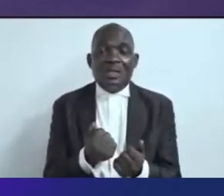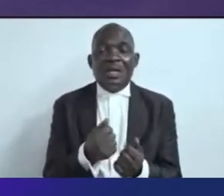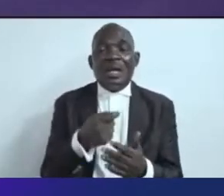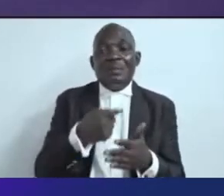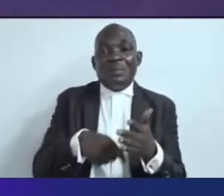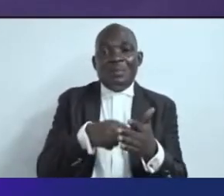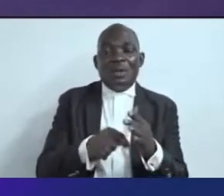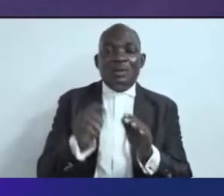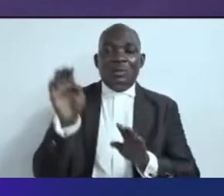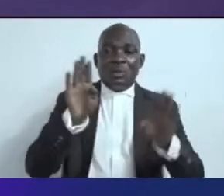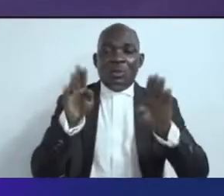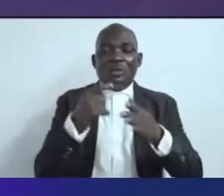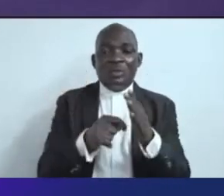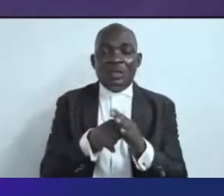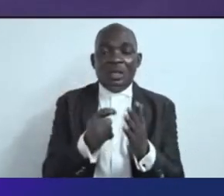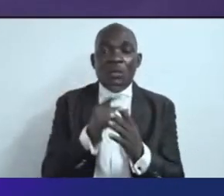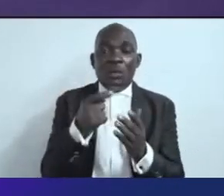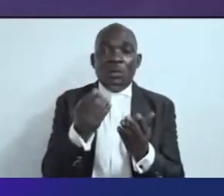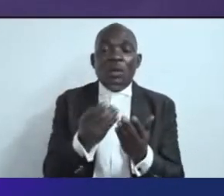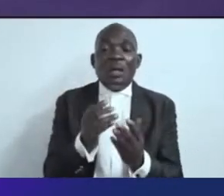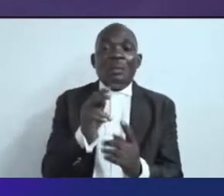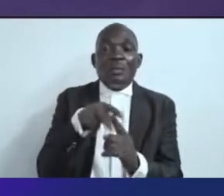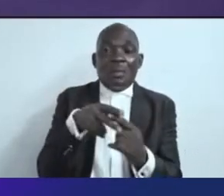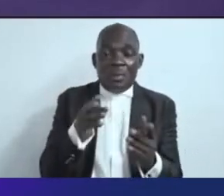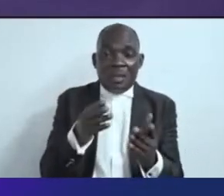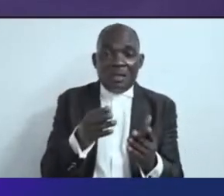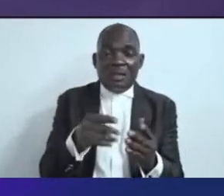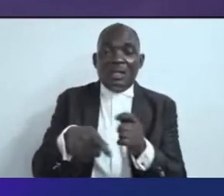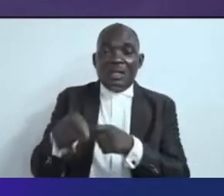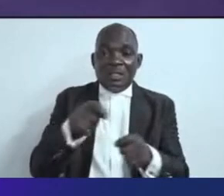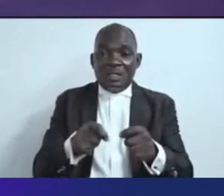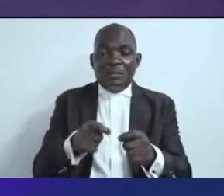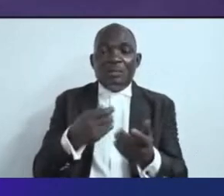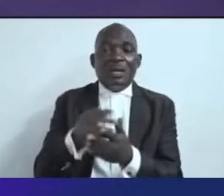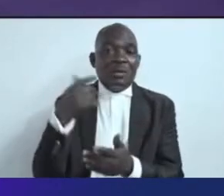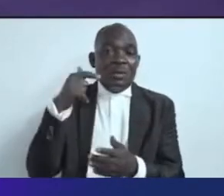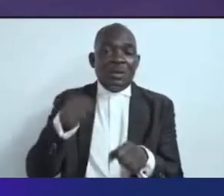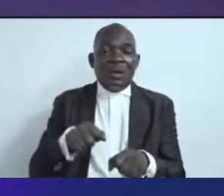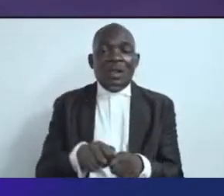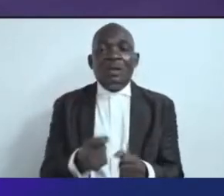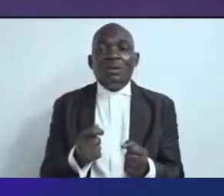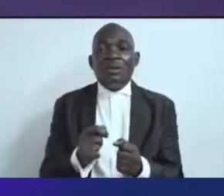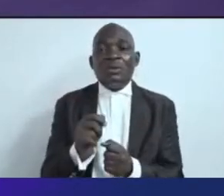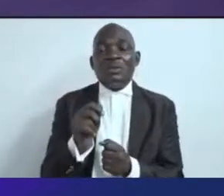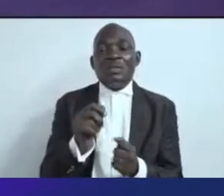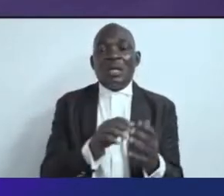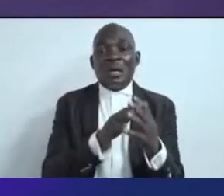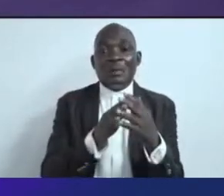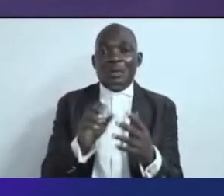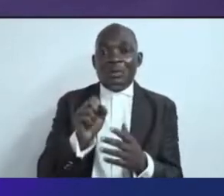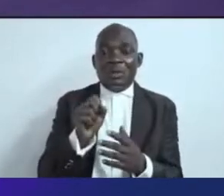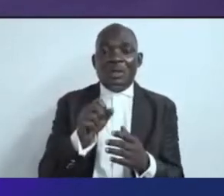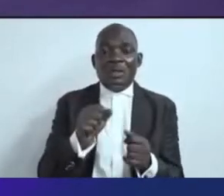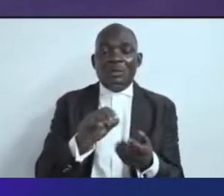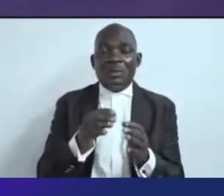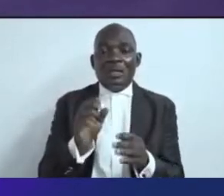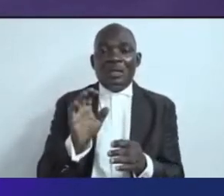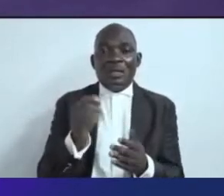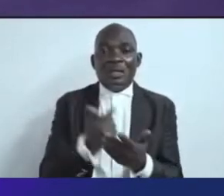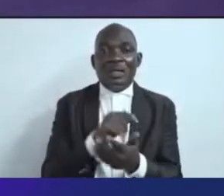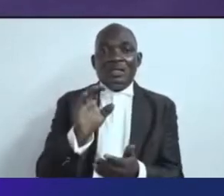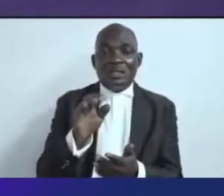price. The applicable transaction exchange rate for pricing shall be the United States dollar against the Ghana CD